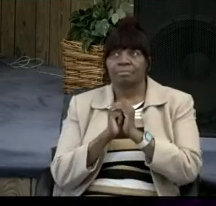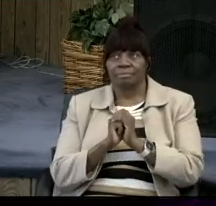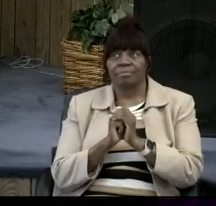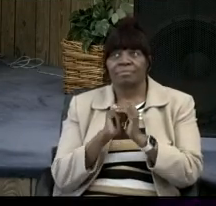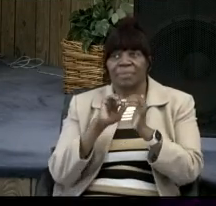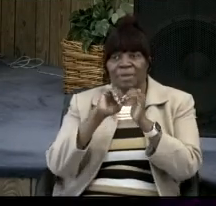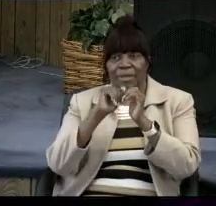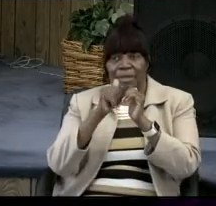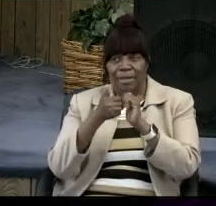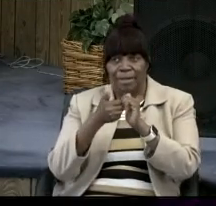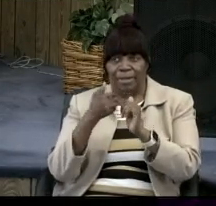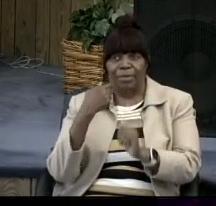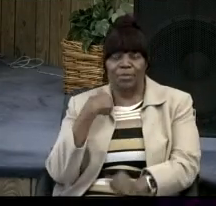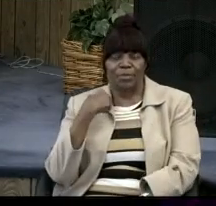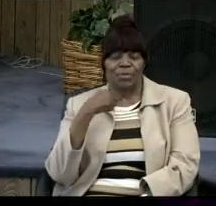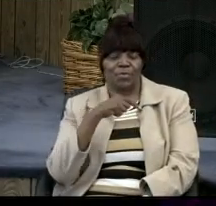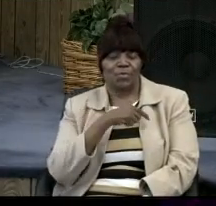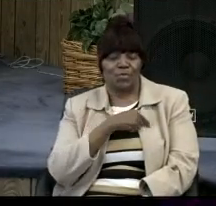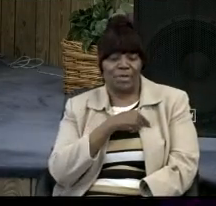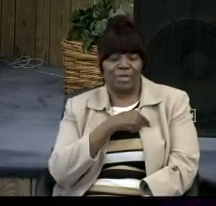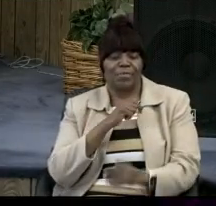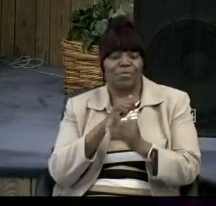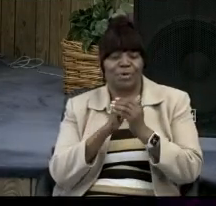we worship matters.